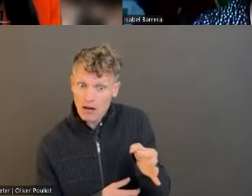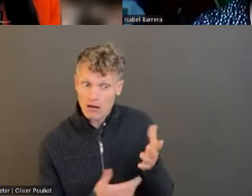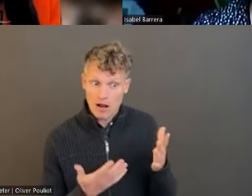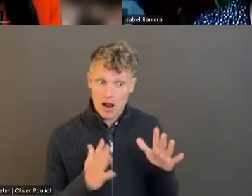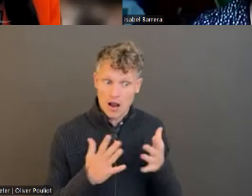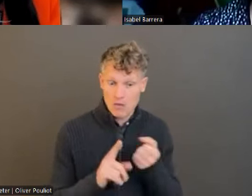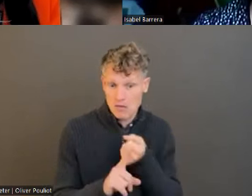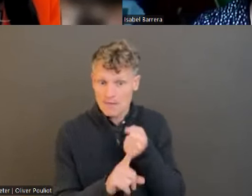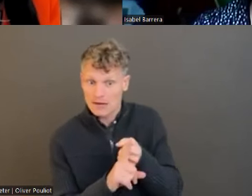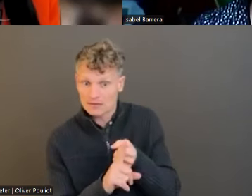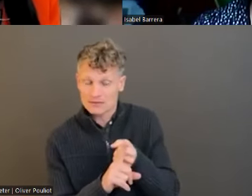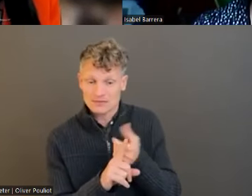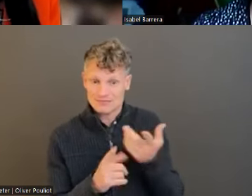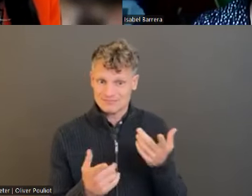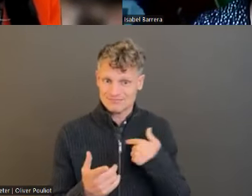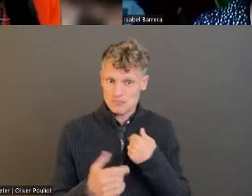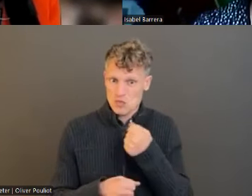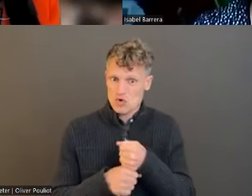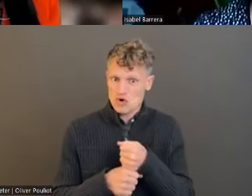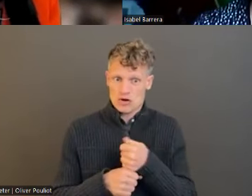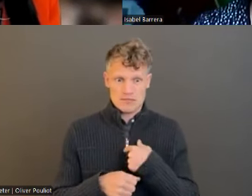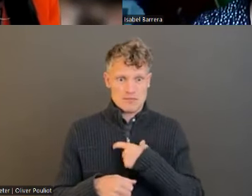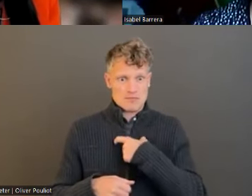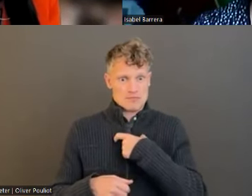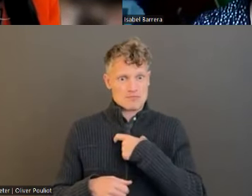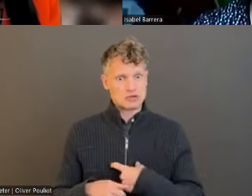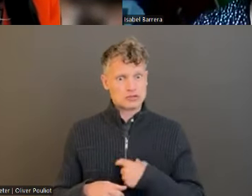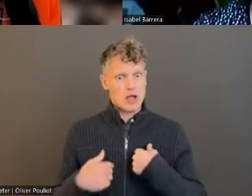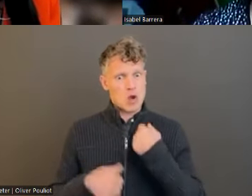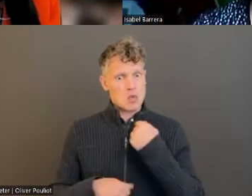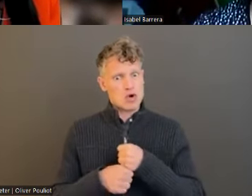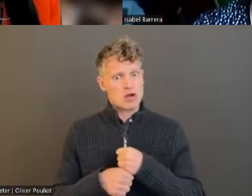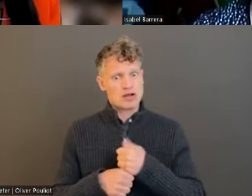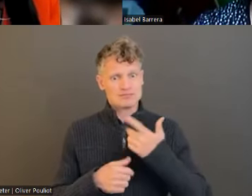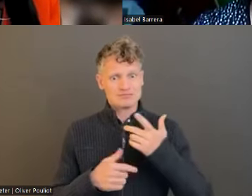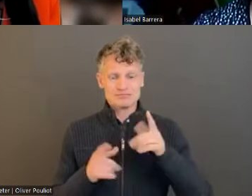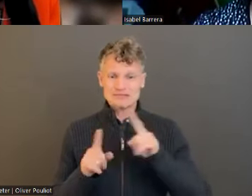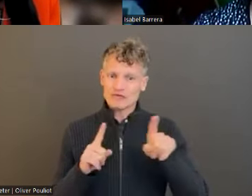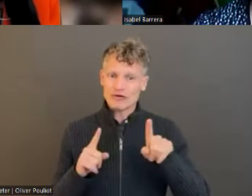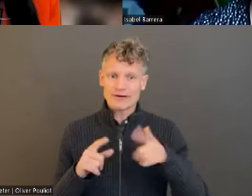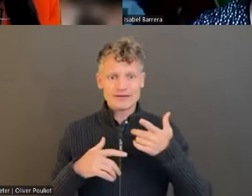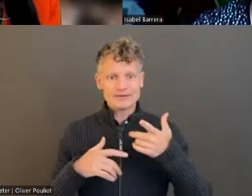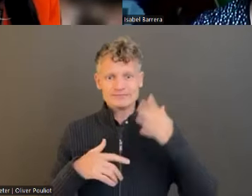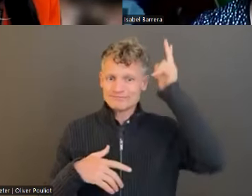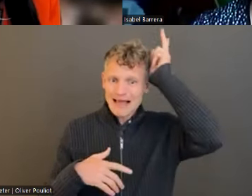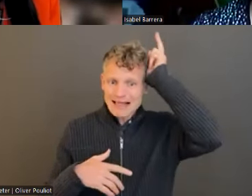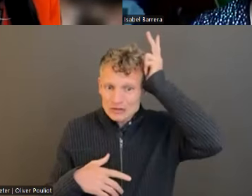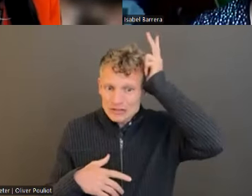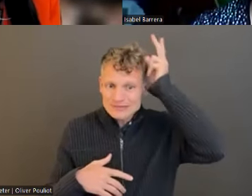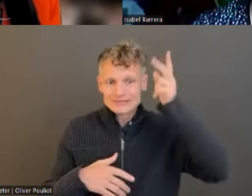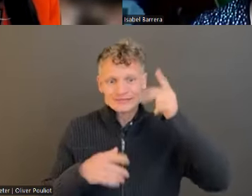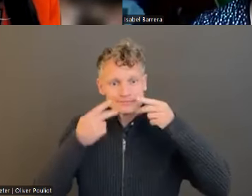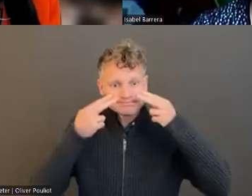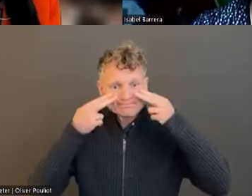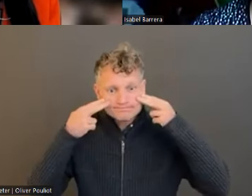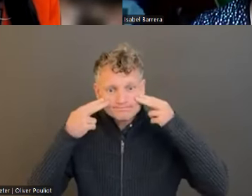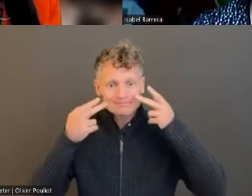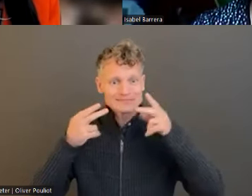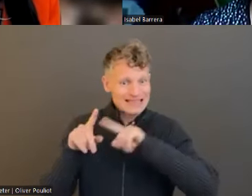have worked personally, for instance, in indigenous populations that are affected by multiple diseases. And when you ask